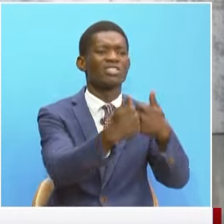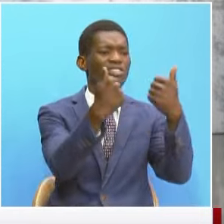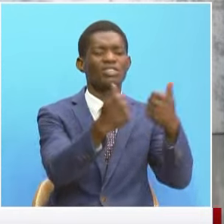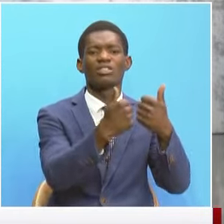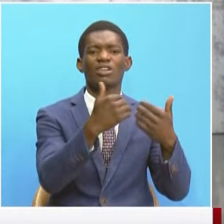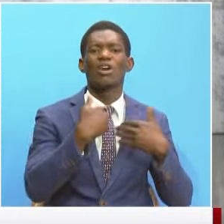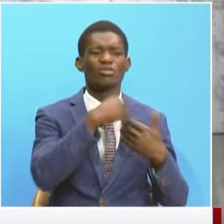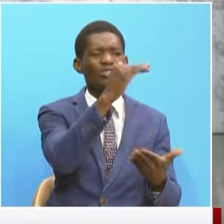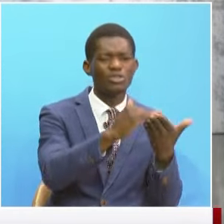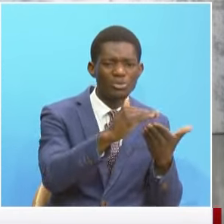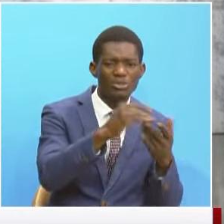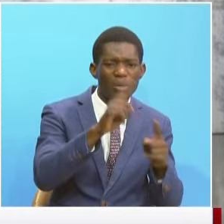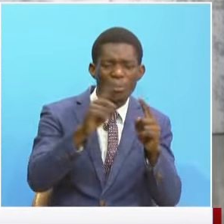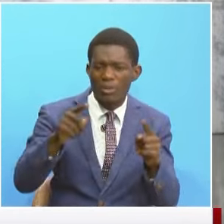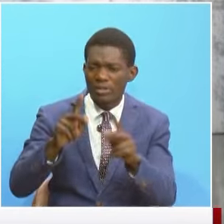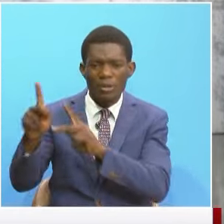So why are they dying?